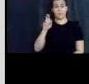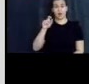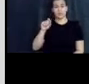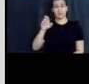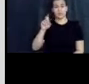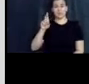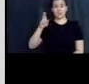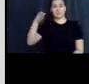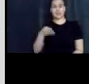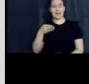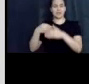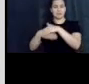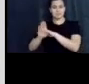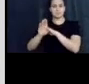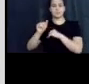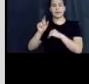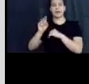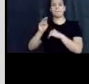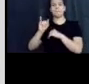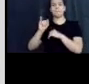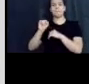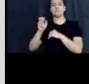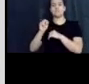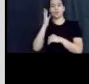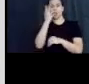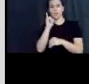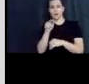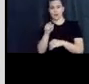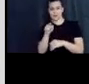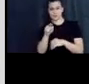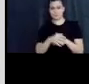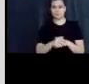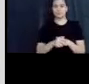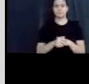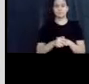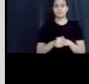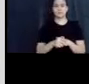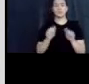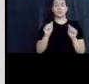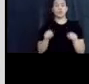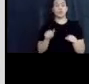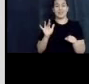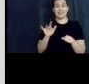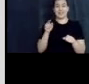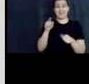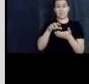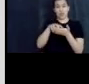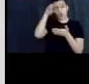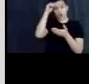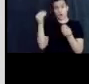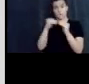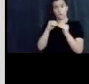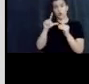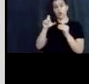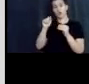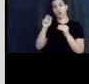lamar.edu/admissions, this is what it's going to look like. You should be able to just click on this Learn More button. And